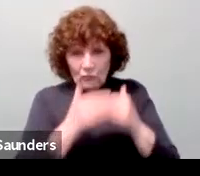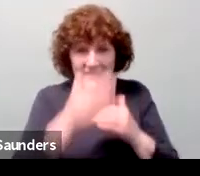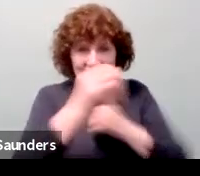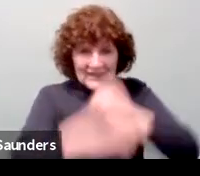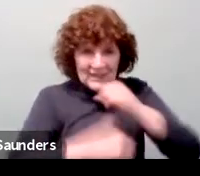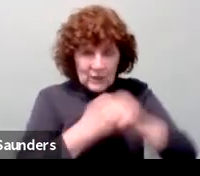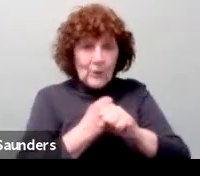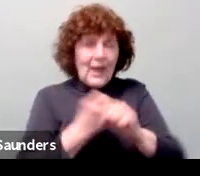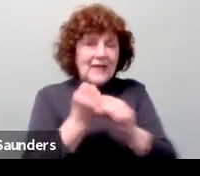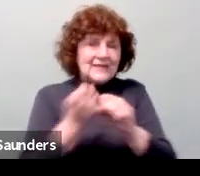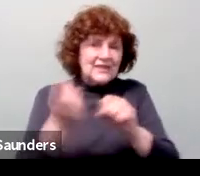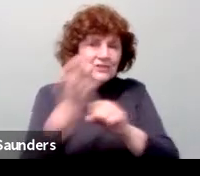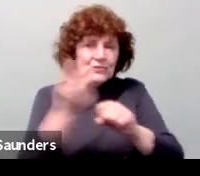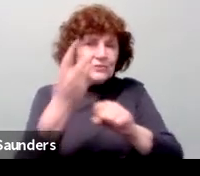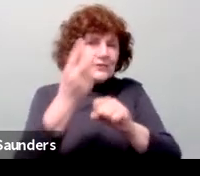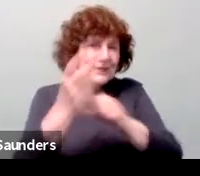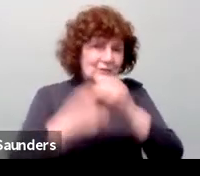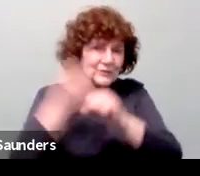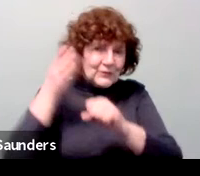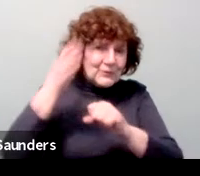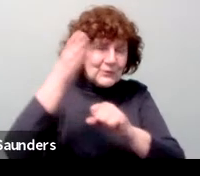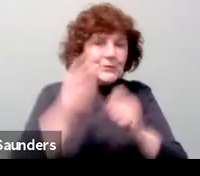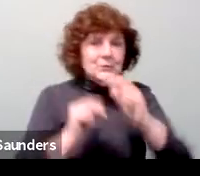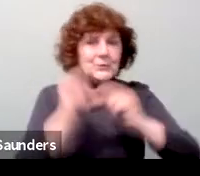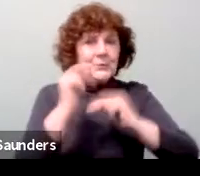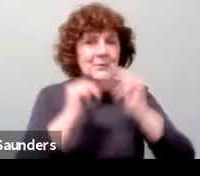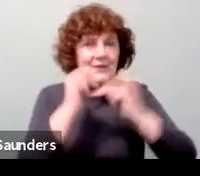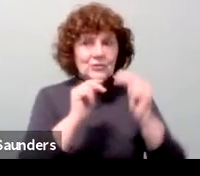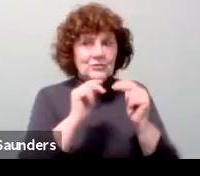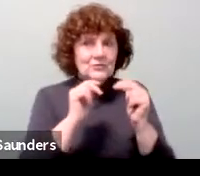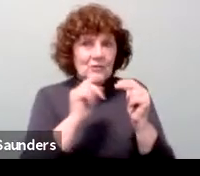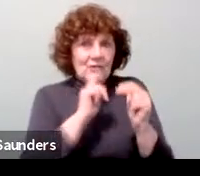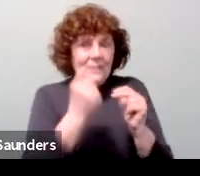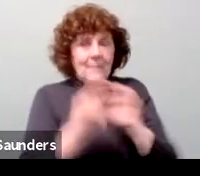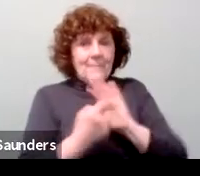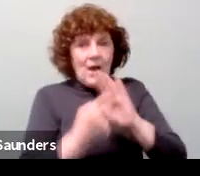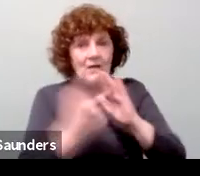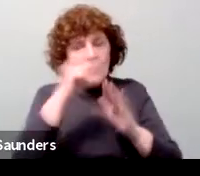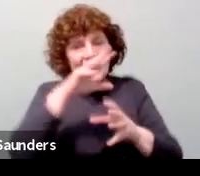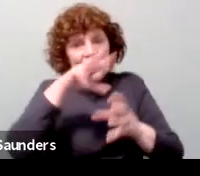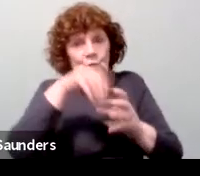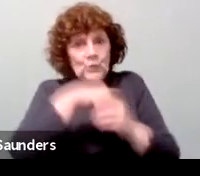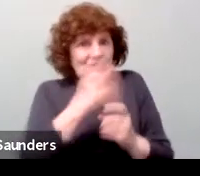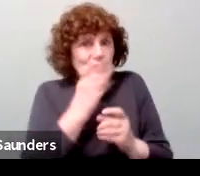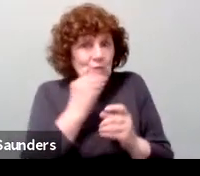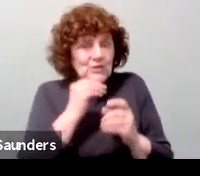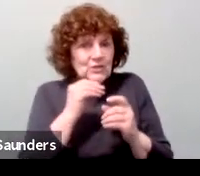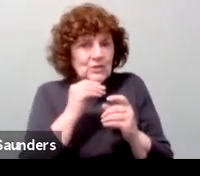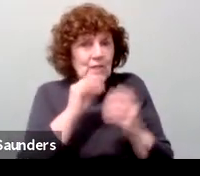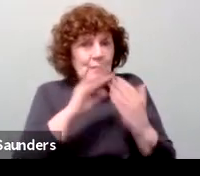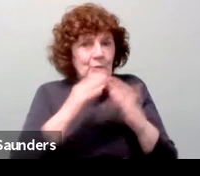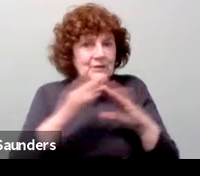to build really, a model of an inclusive Jewish community.